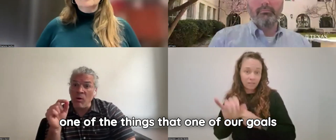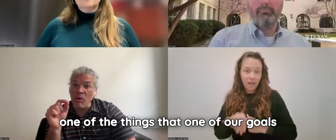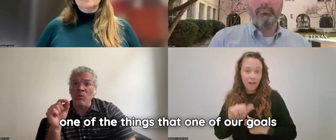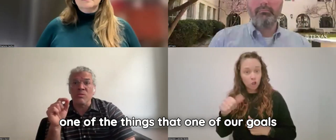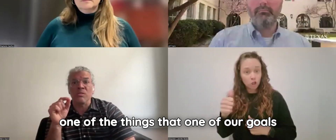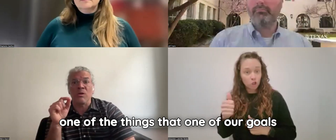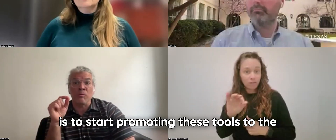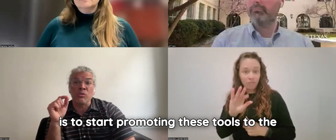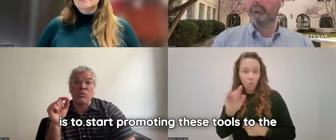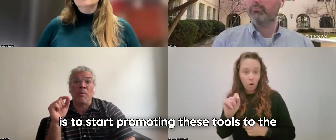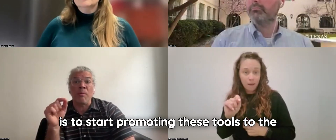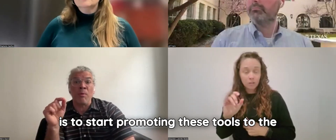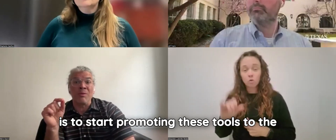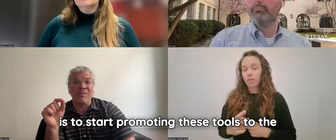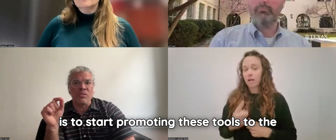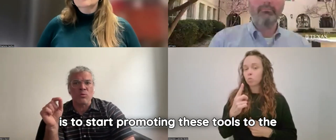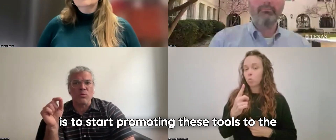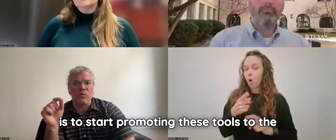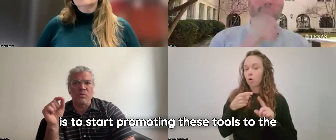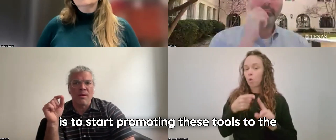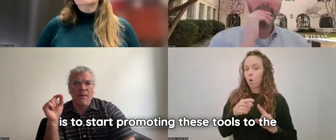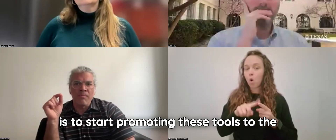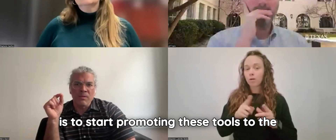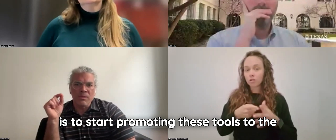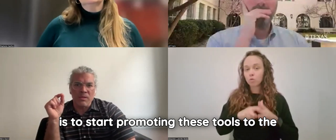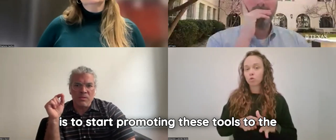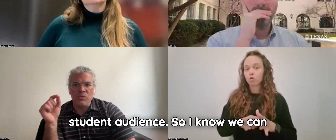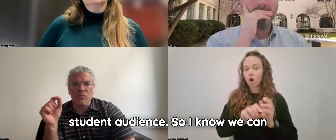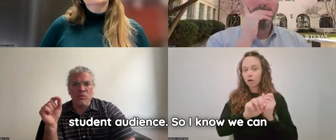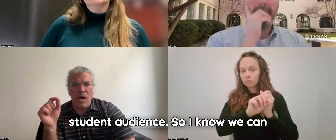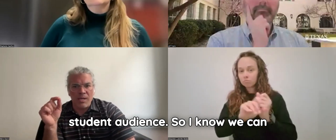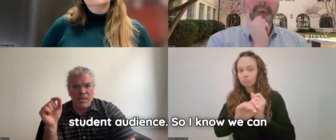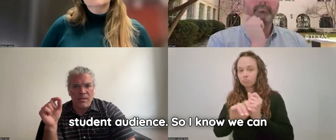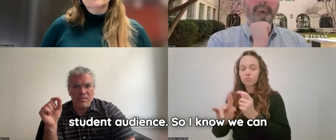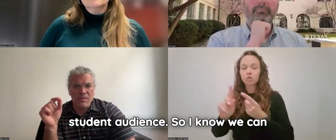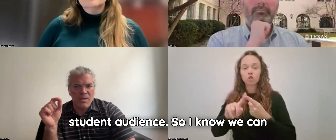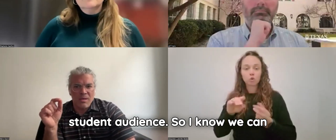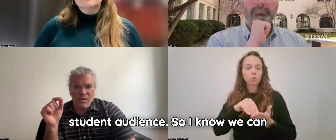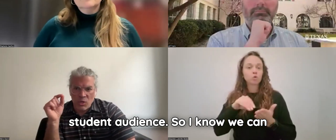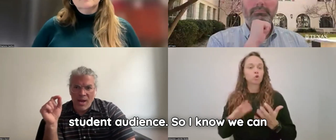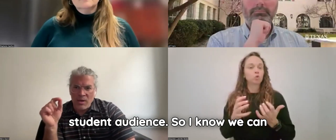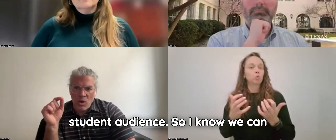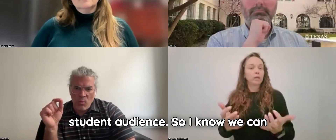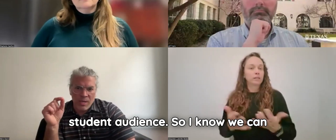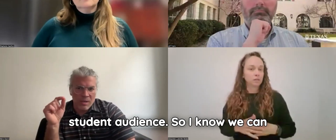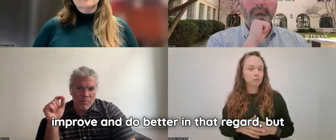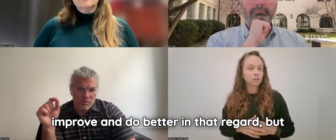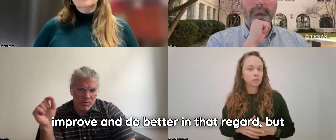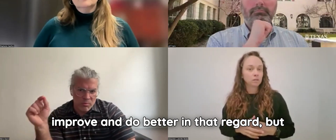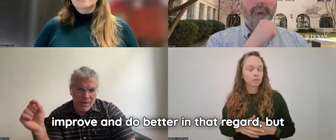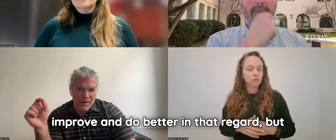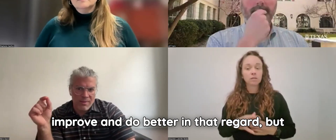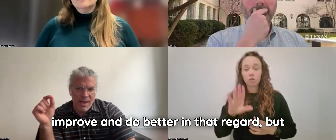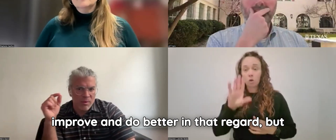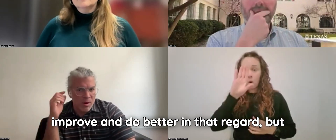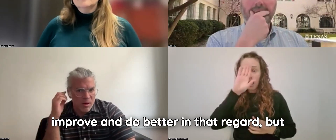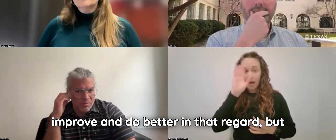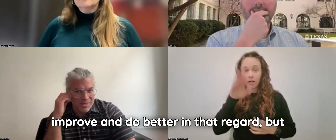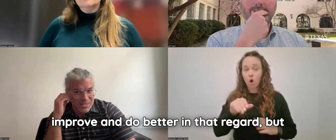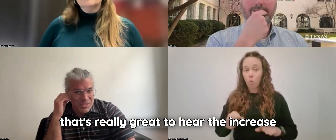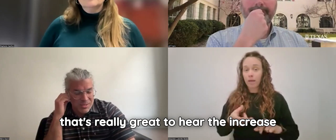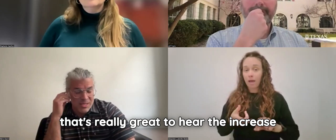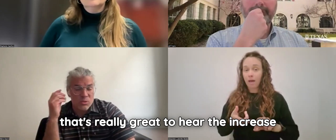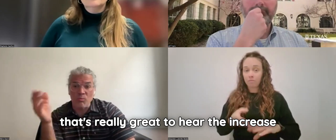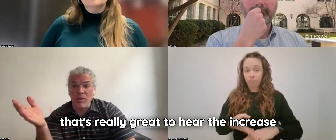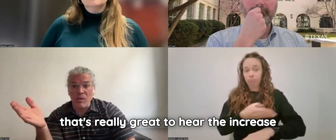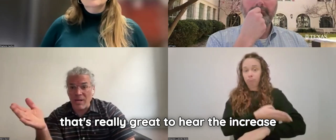one of our goals is start promoting these tools to the student audience. So I know we can improve and do better in that regard,